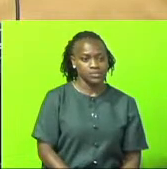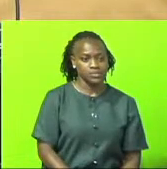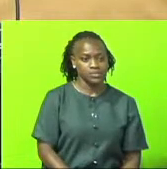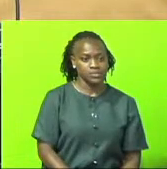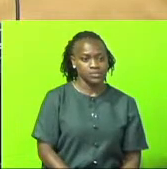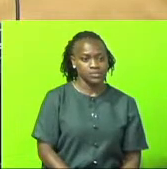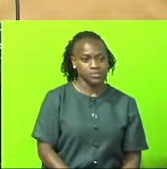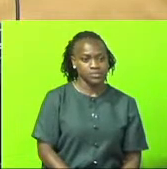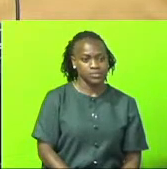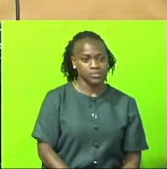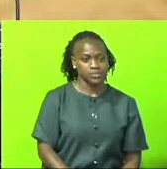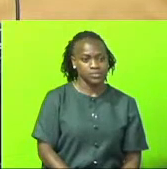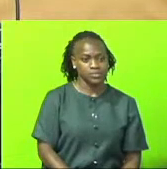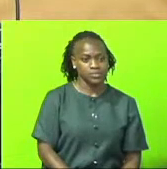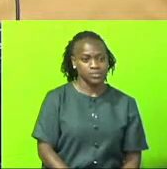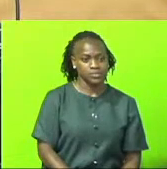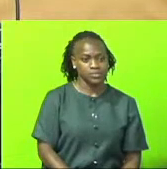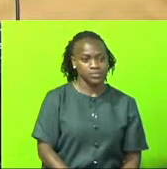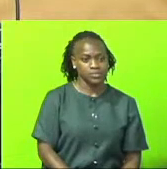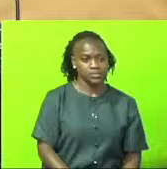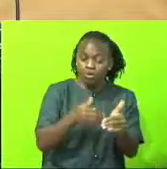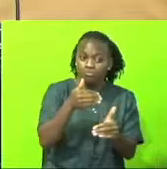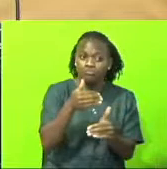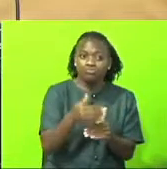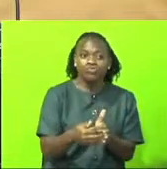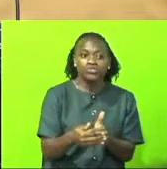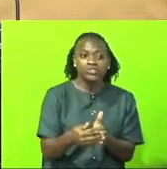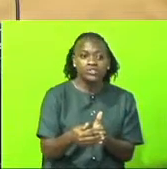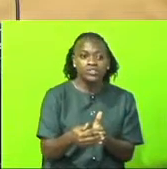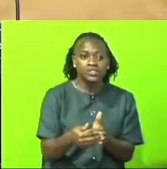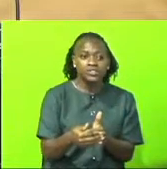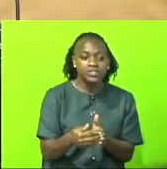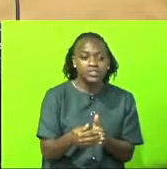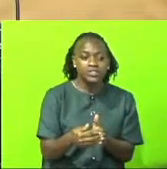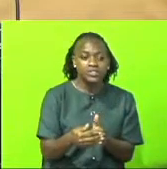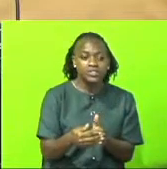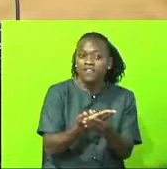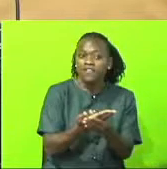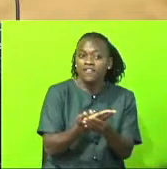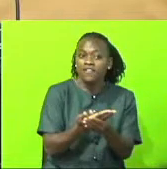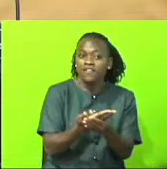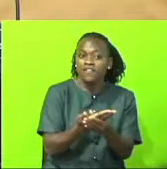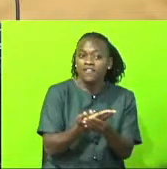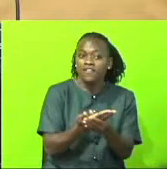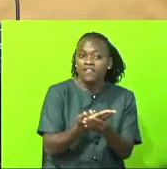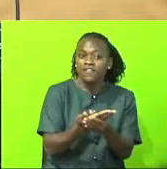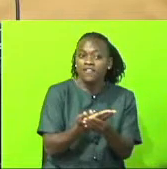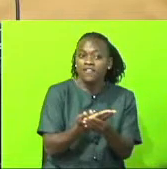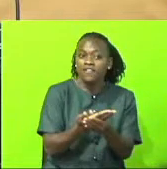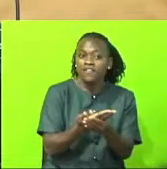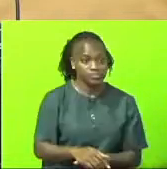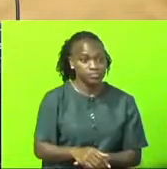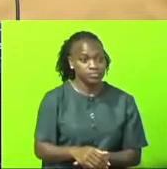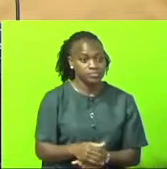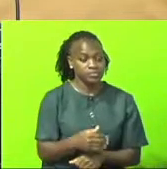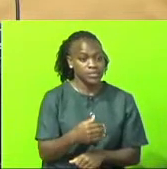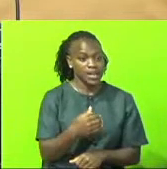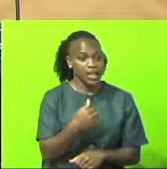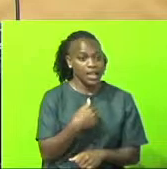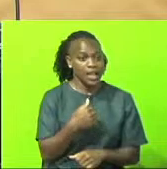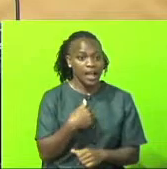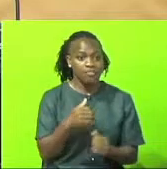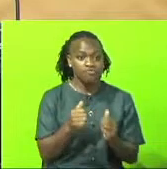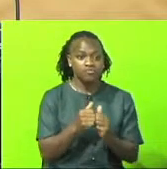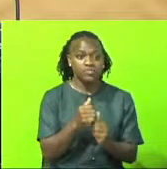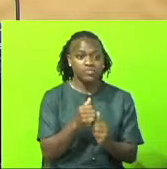this process has been duly filed. I have the writ with me. Not